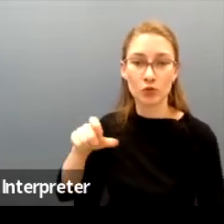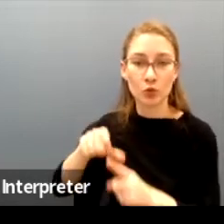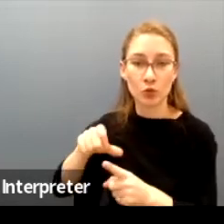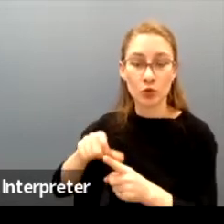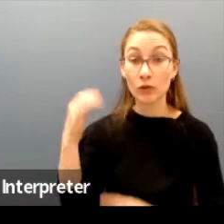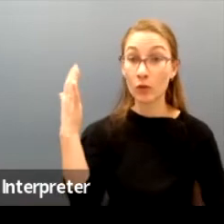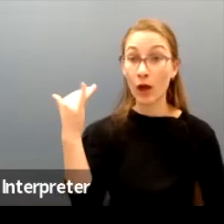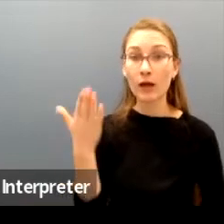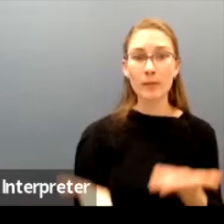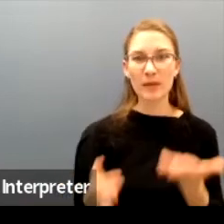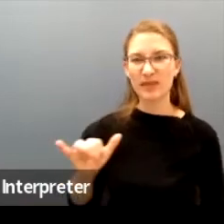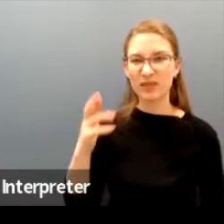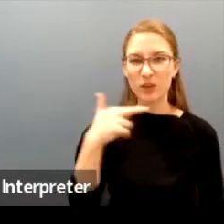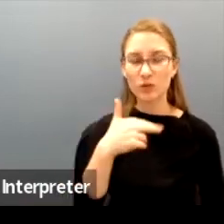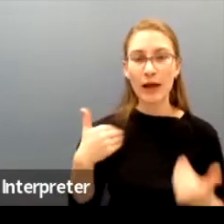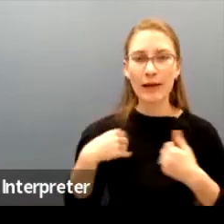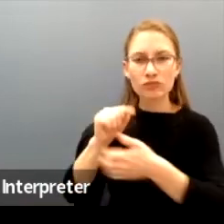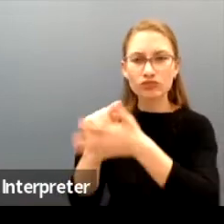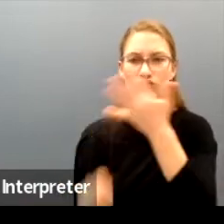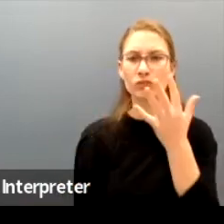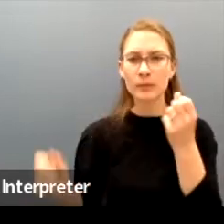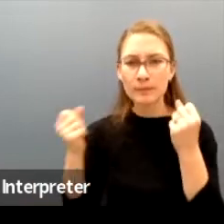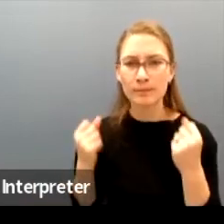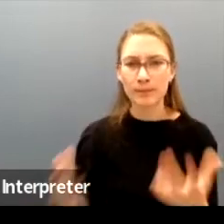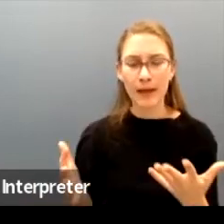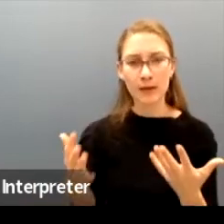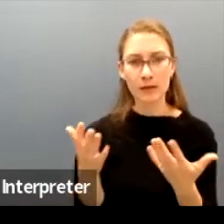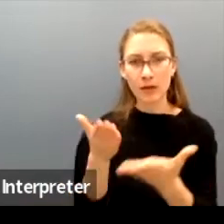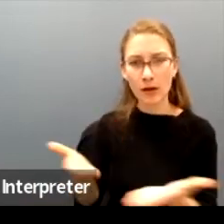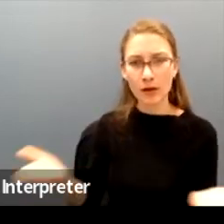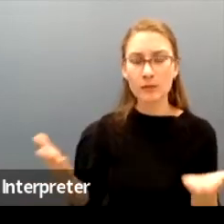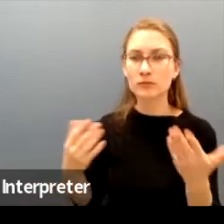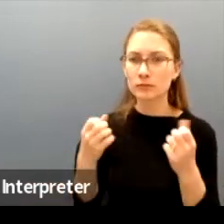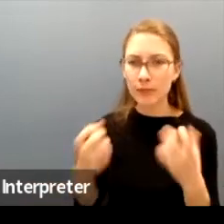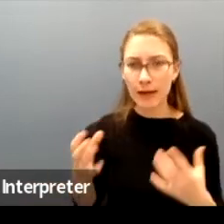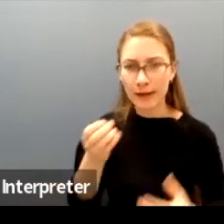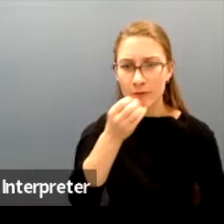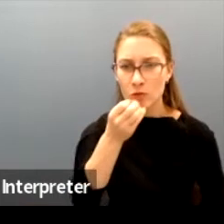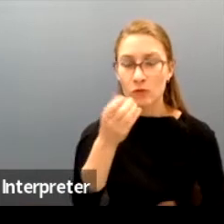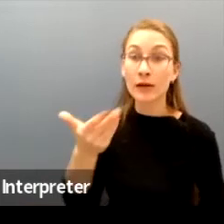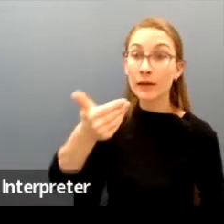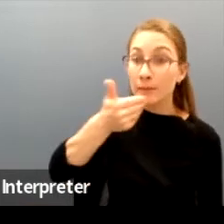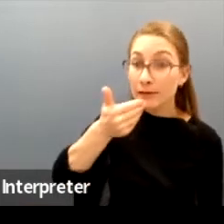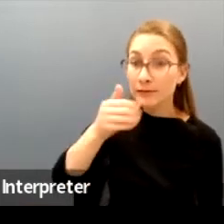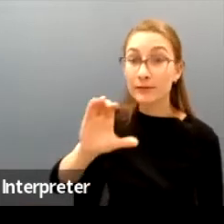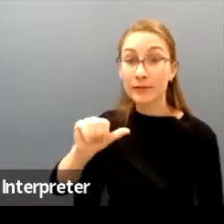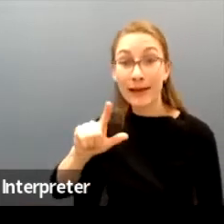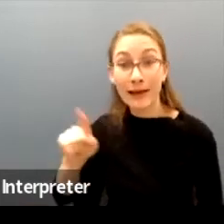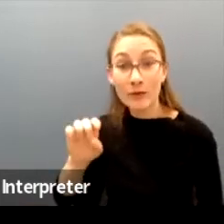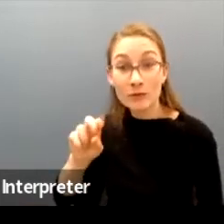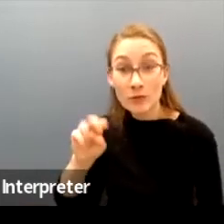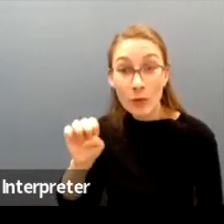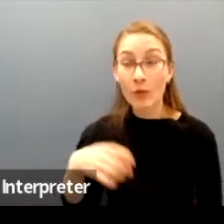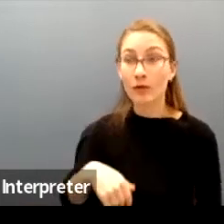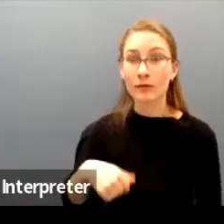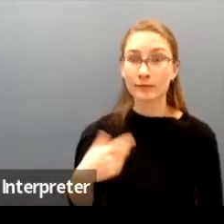items. They can have lasagna, they can have a calzone, they can have a meatball sub, they can have a pizza. What is it that Joey wants to eat? So you might include